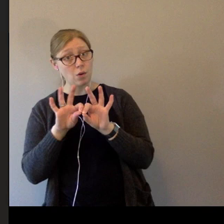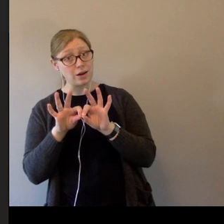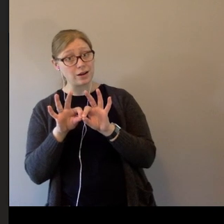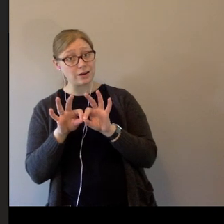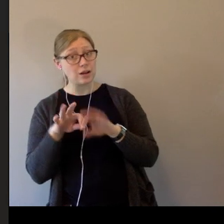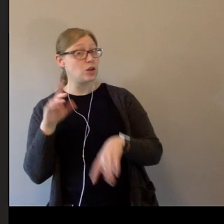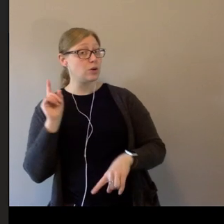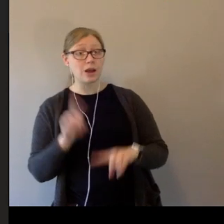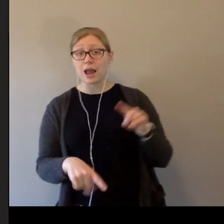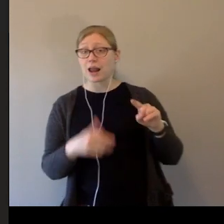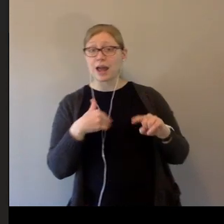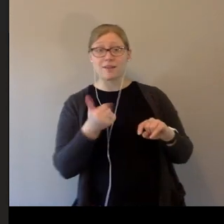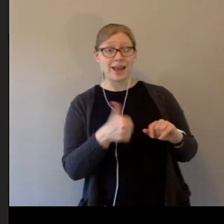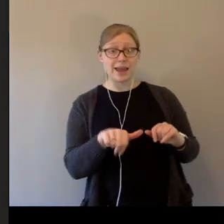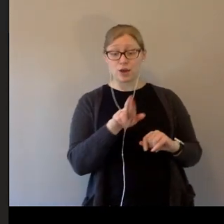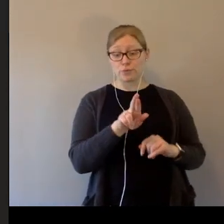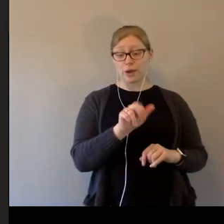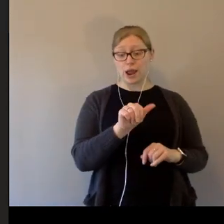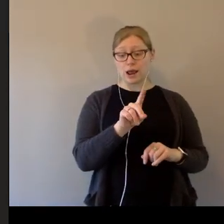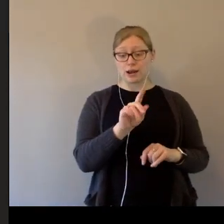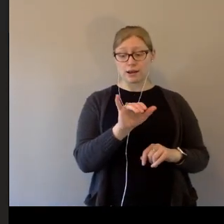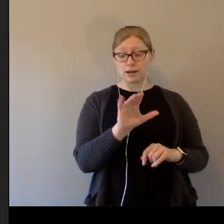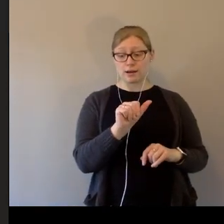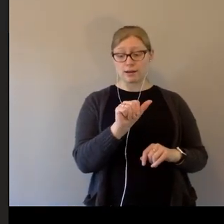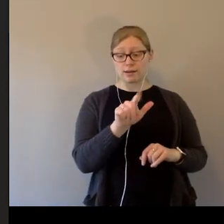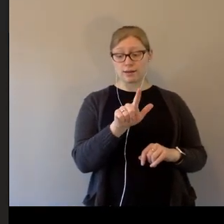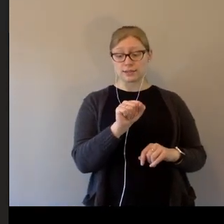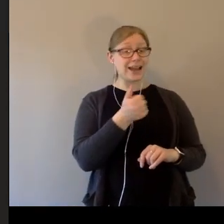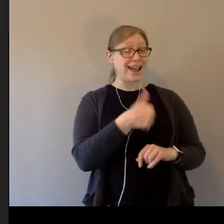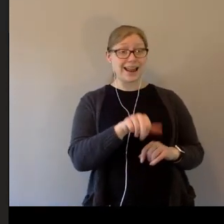roots in the denominators.